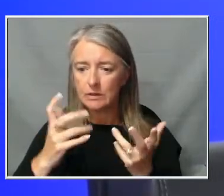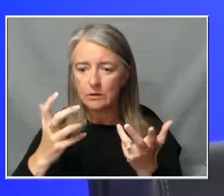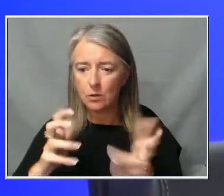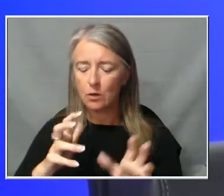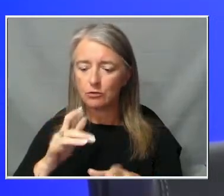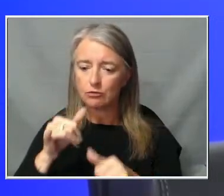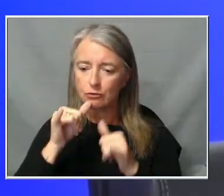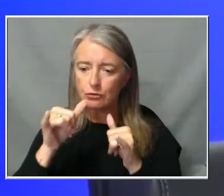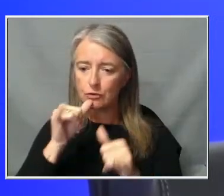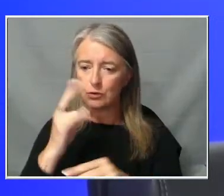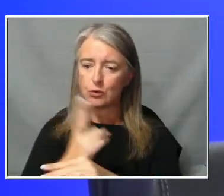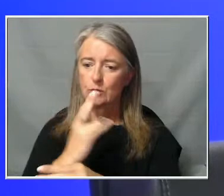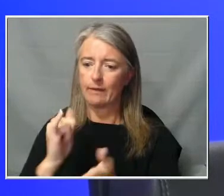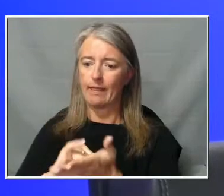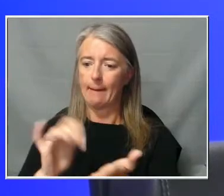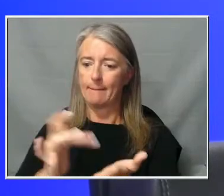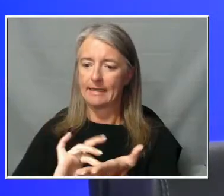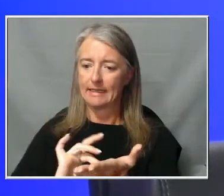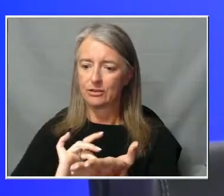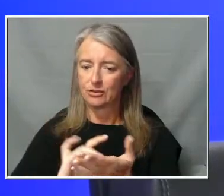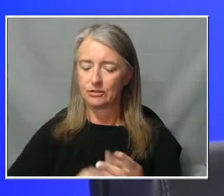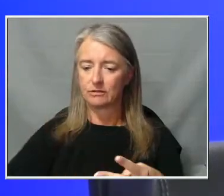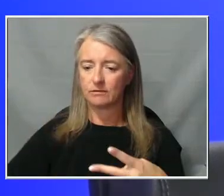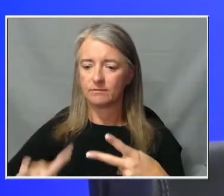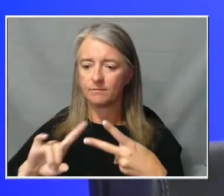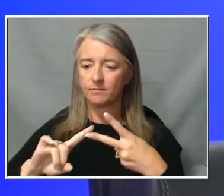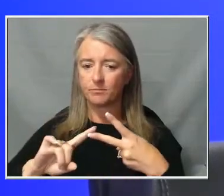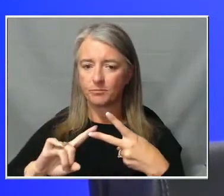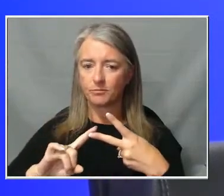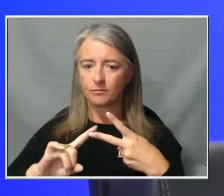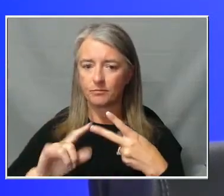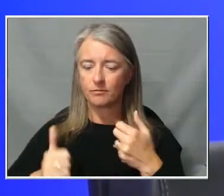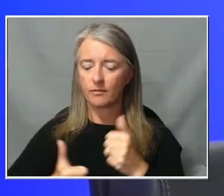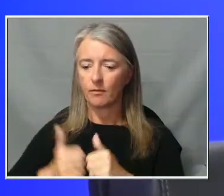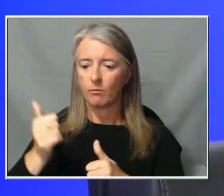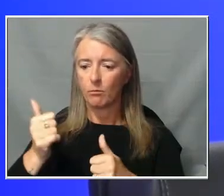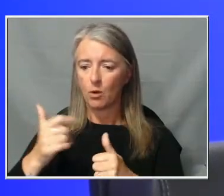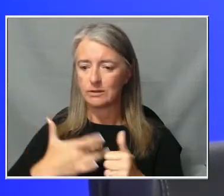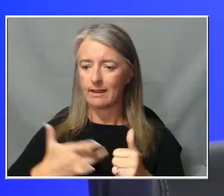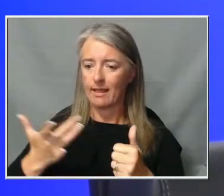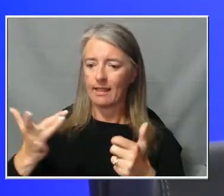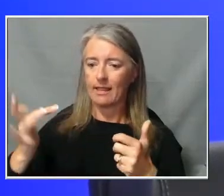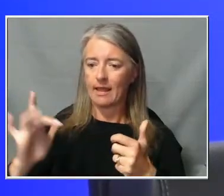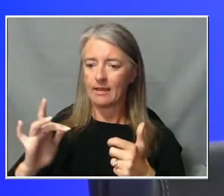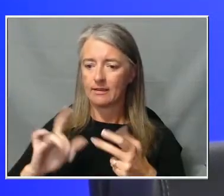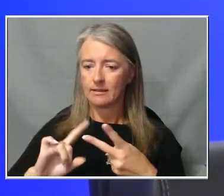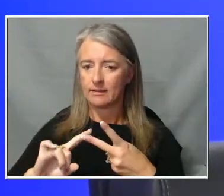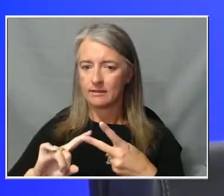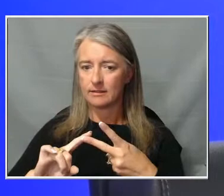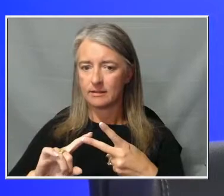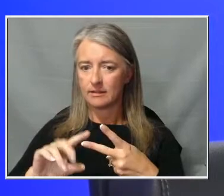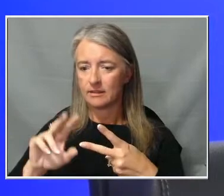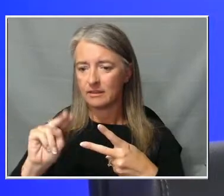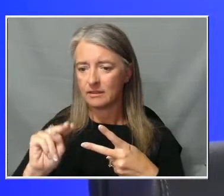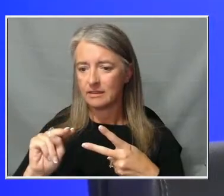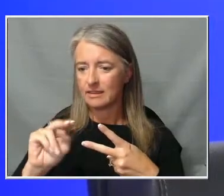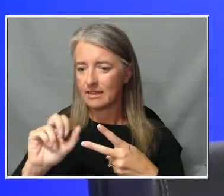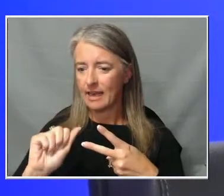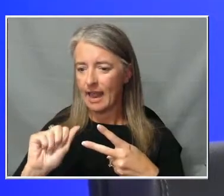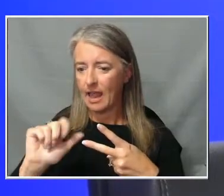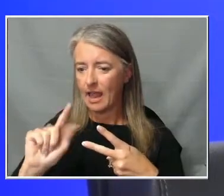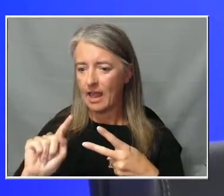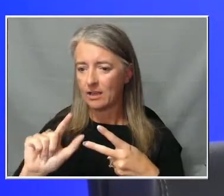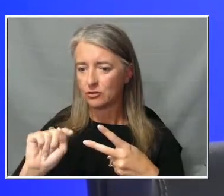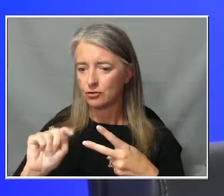that medication. Then there's the most liked one, which we use a lot. It's called naltrexone. It's actually an